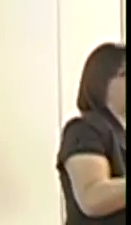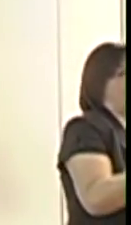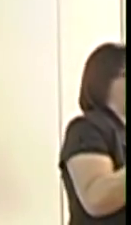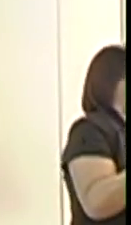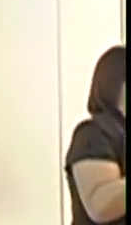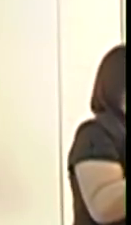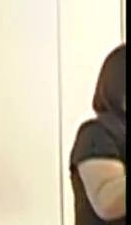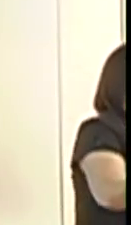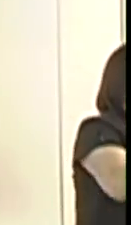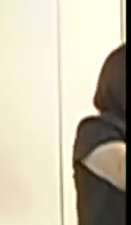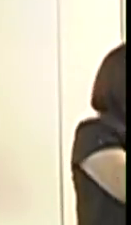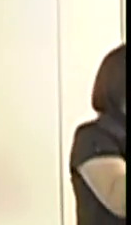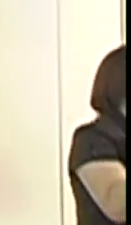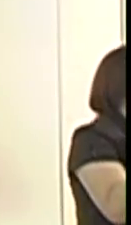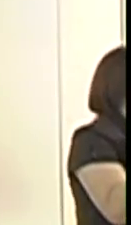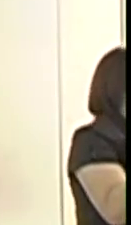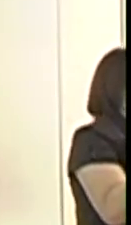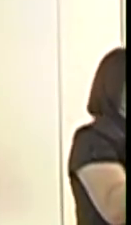adult.